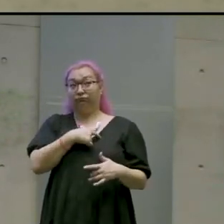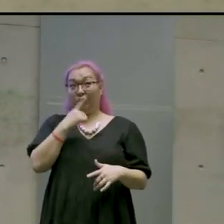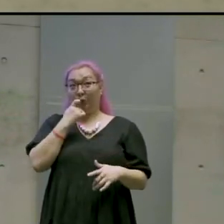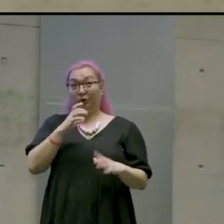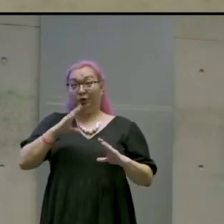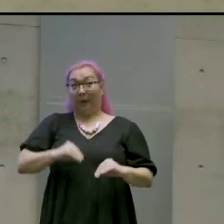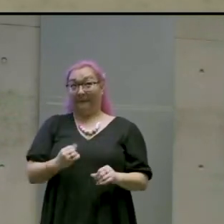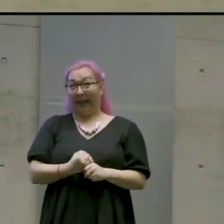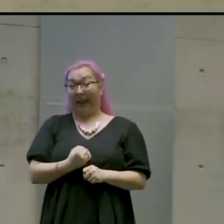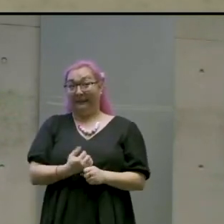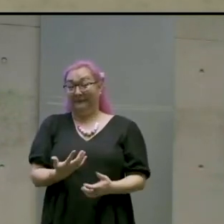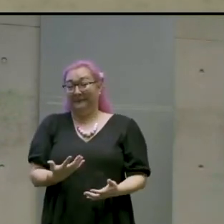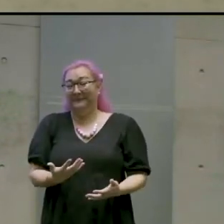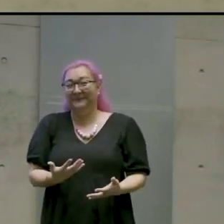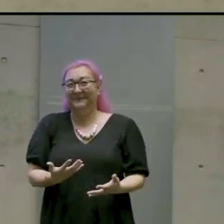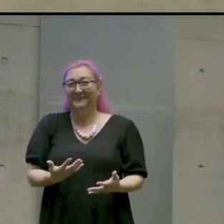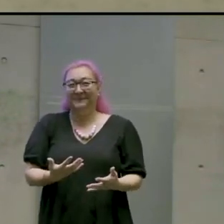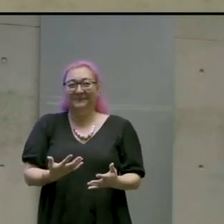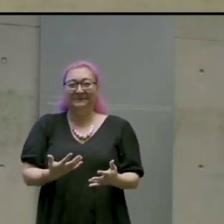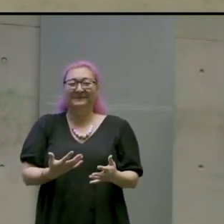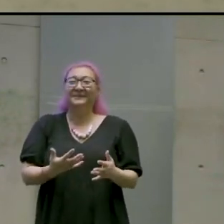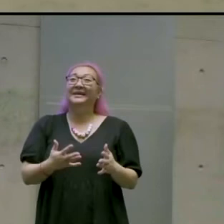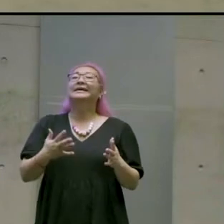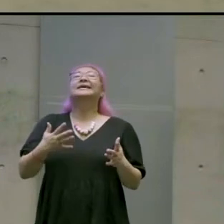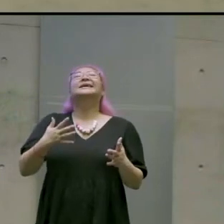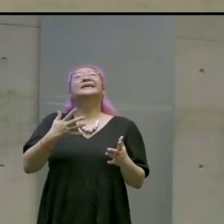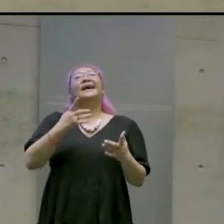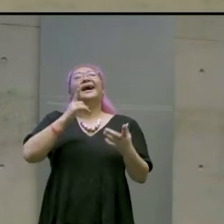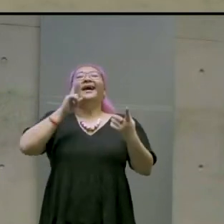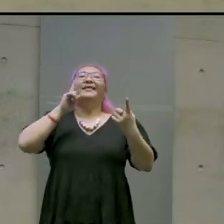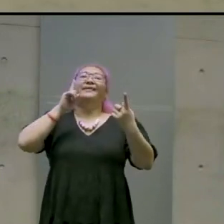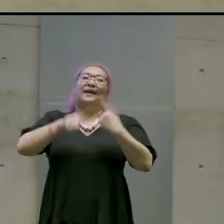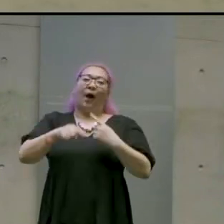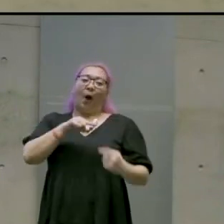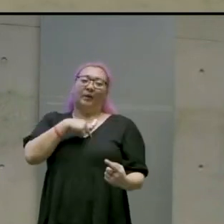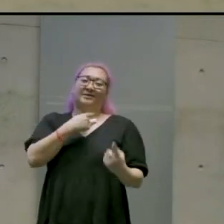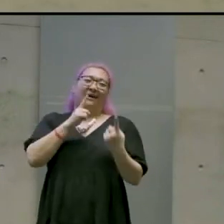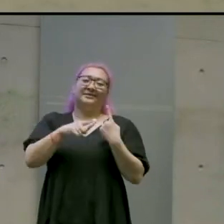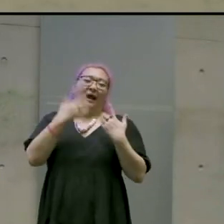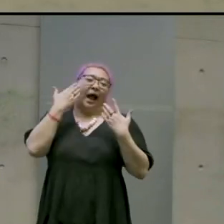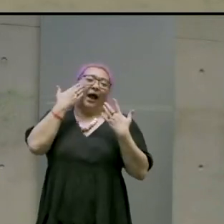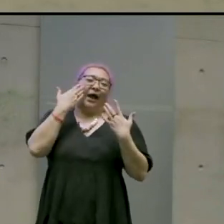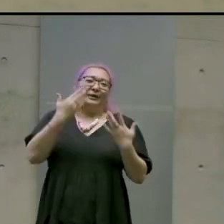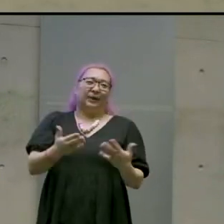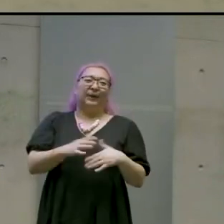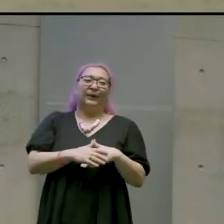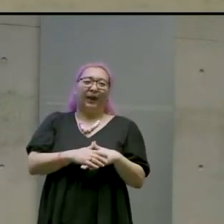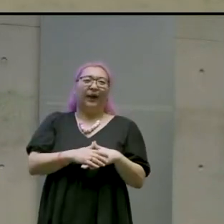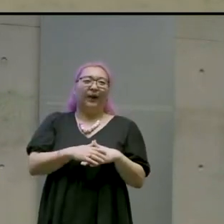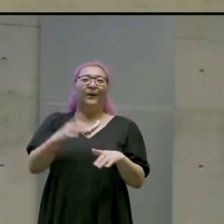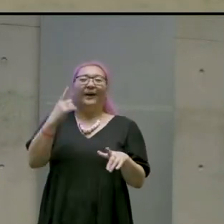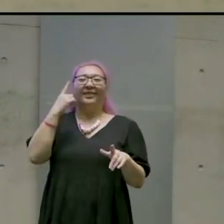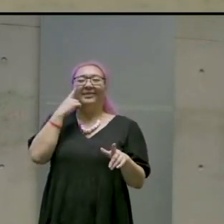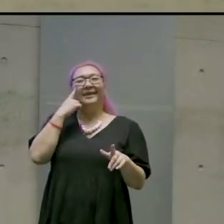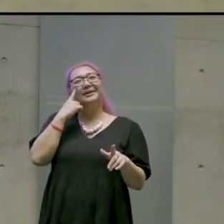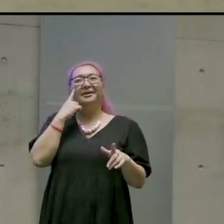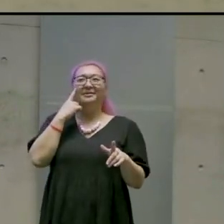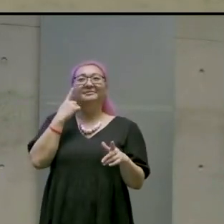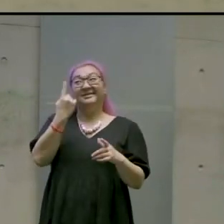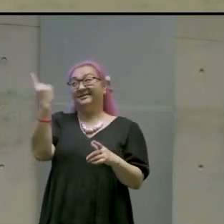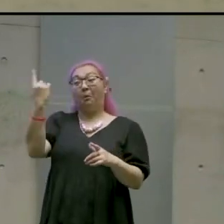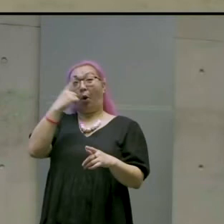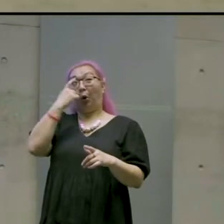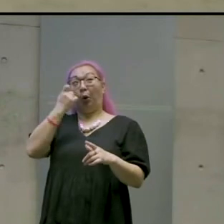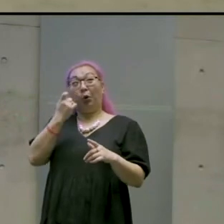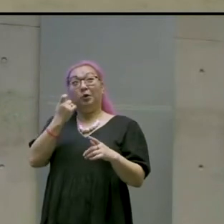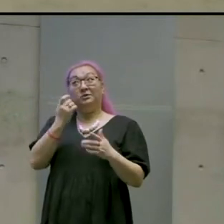I don't know, is the honest answer. I think maybe it would make for some really interesting academic research